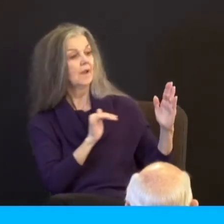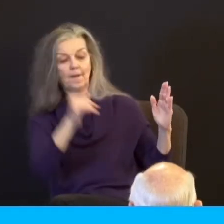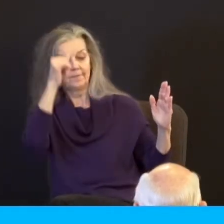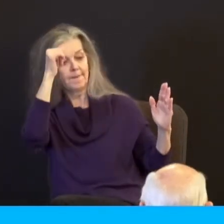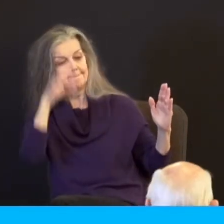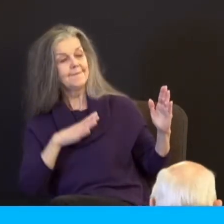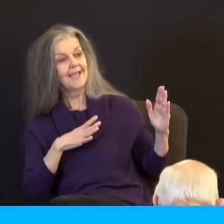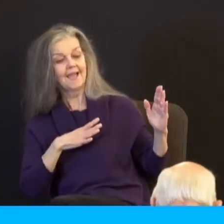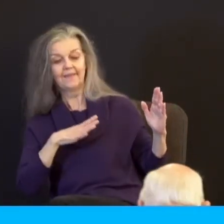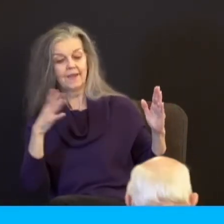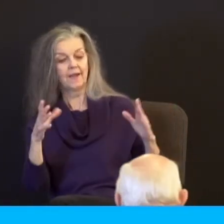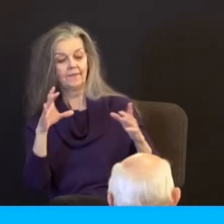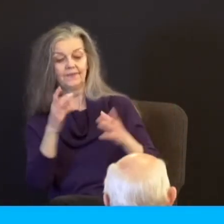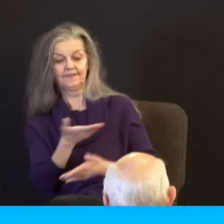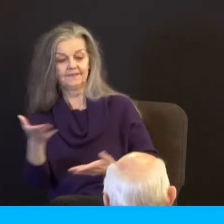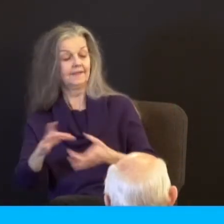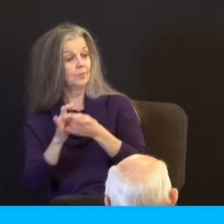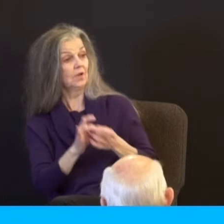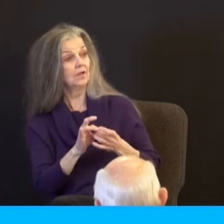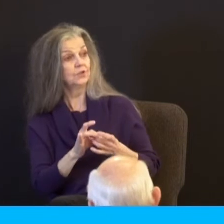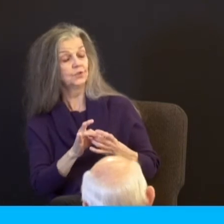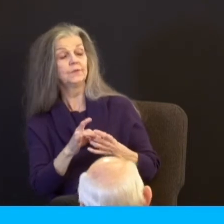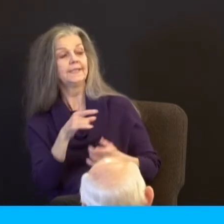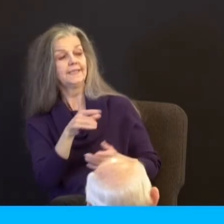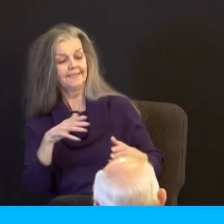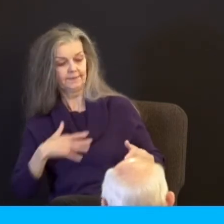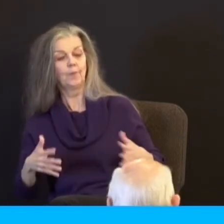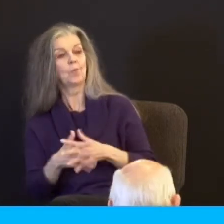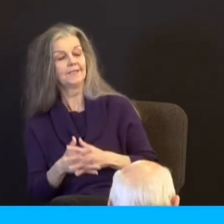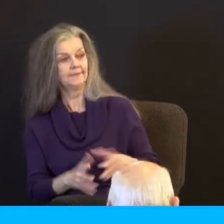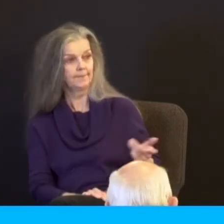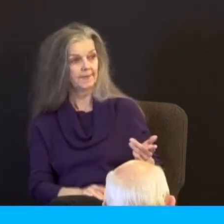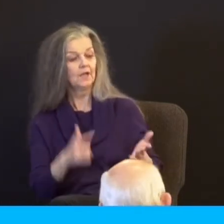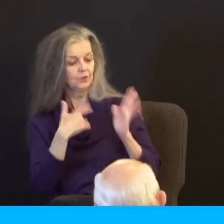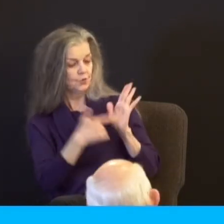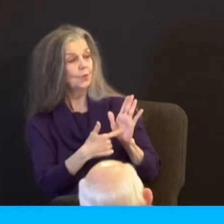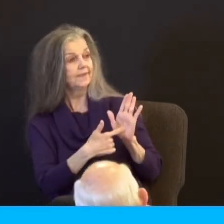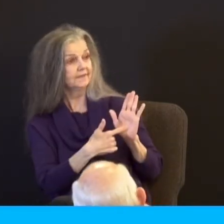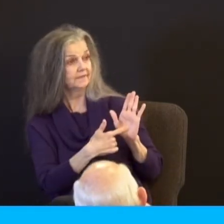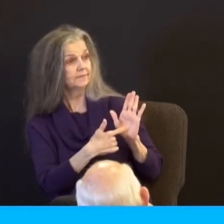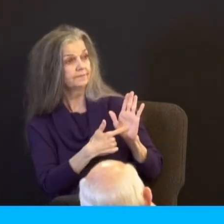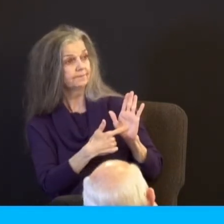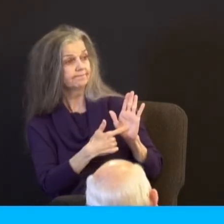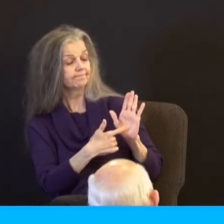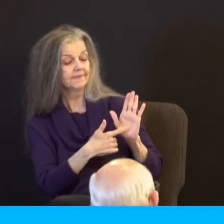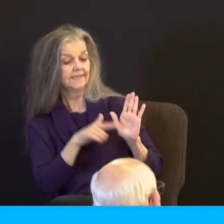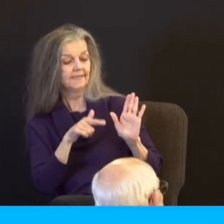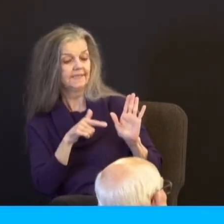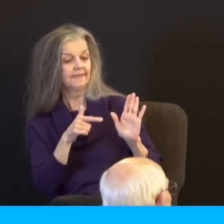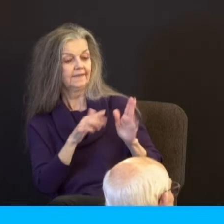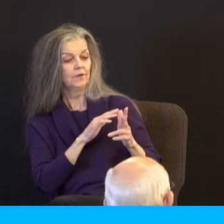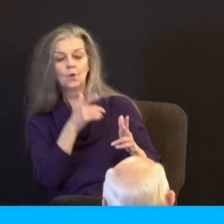man whose these are, am I with child? And she said, discern, that's to know or acknowledge. Discern, I pray